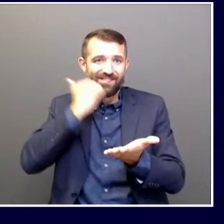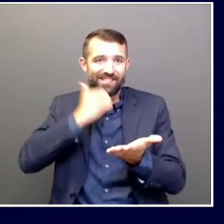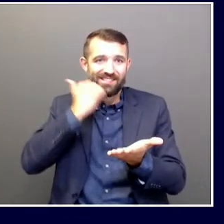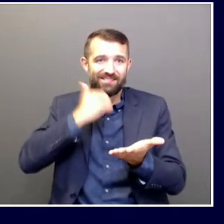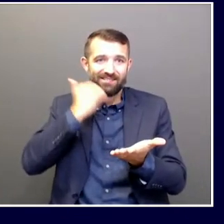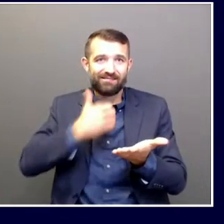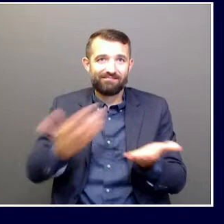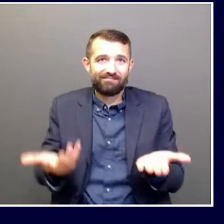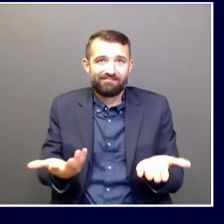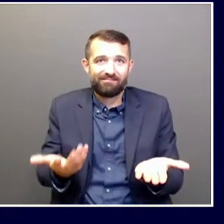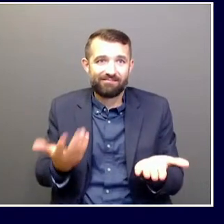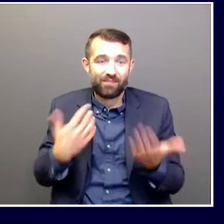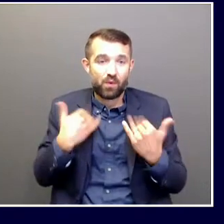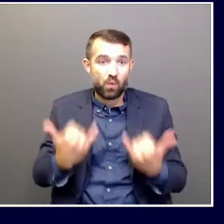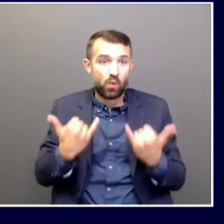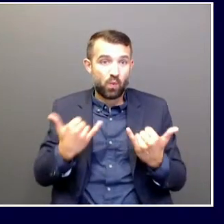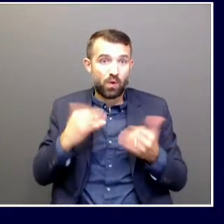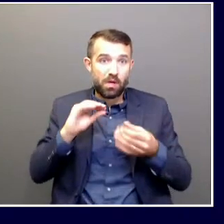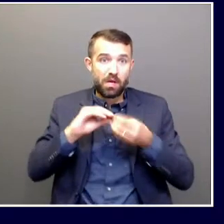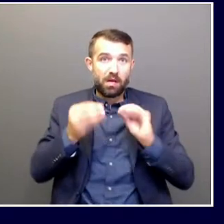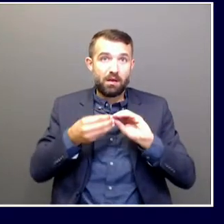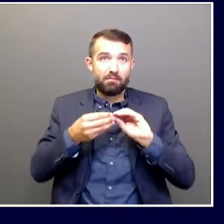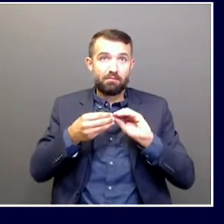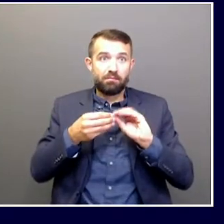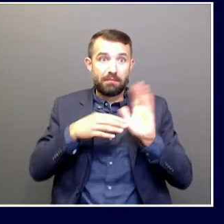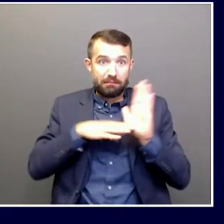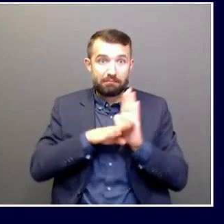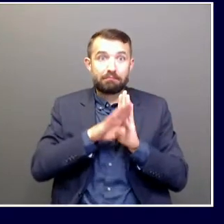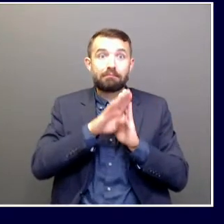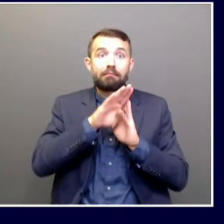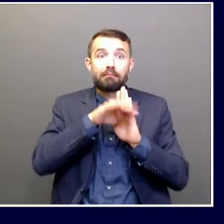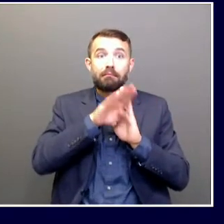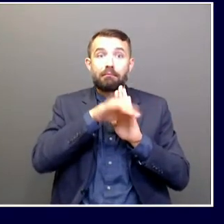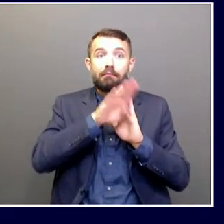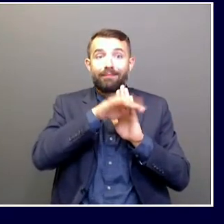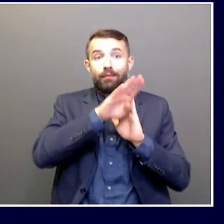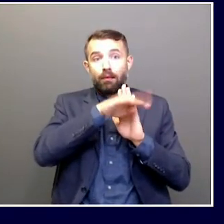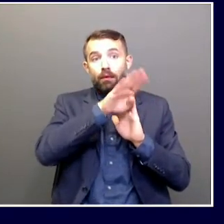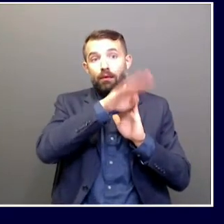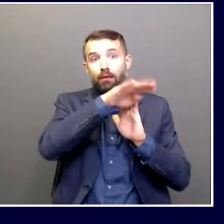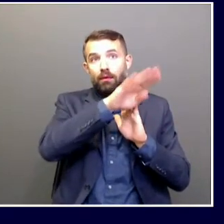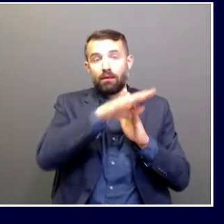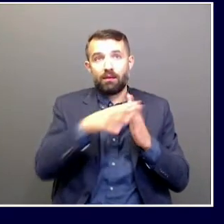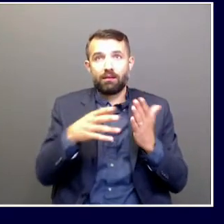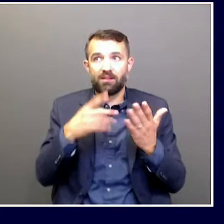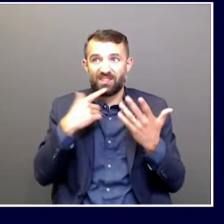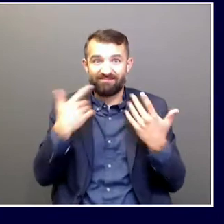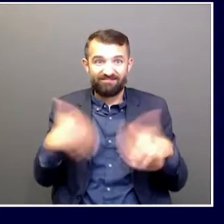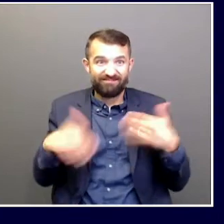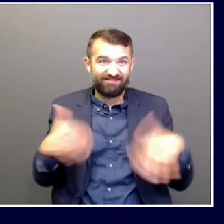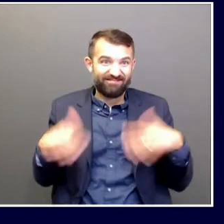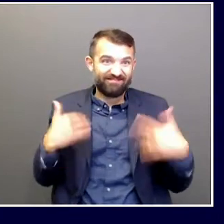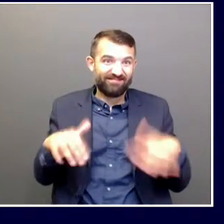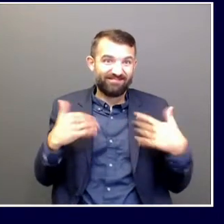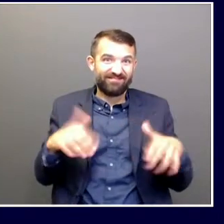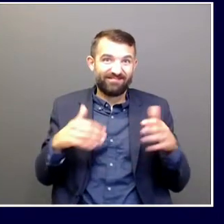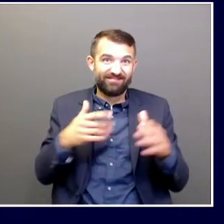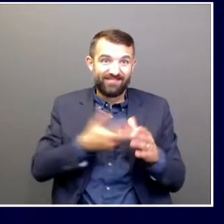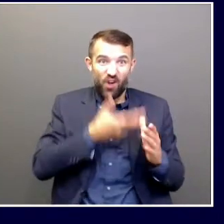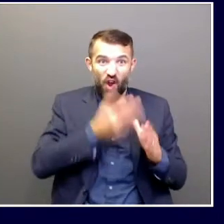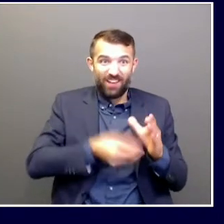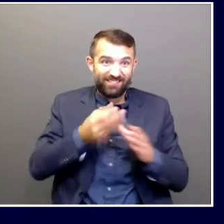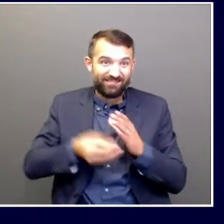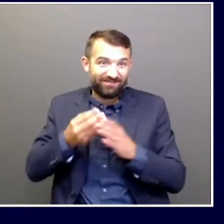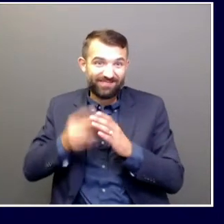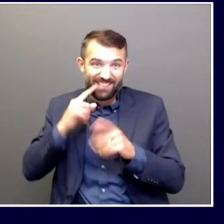current numbers and the trajectory that we're on is nothing short of people's lives. We've reported deaths over the past few days